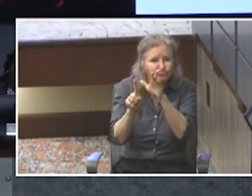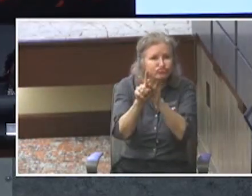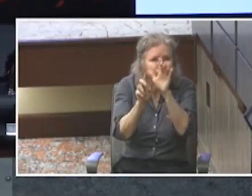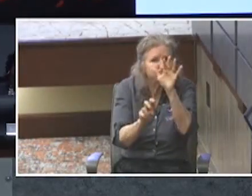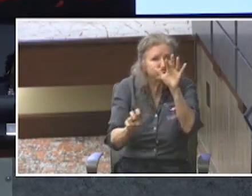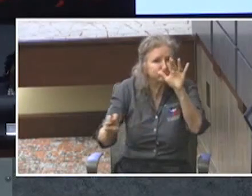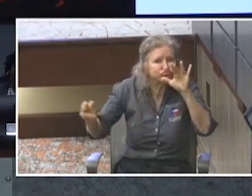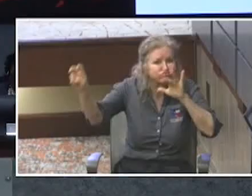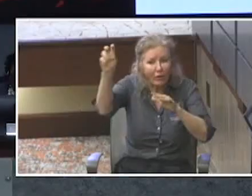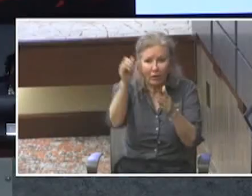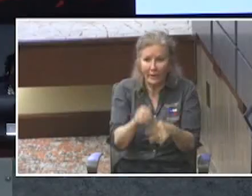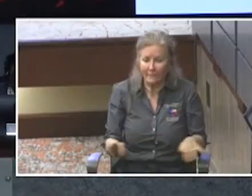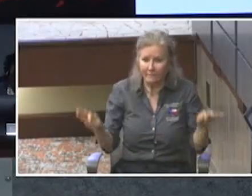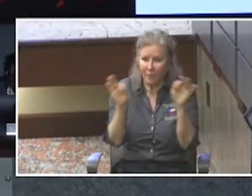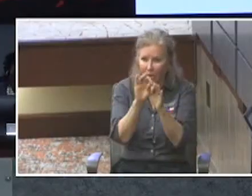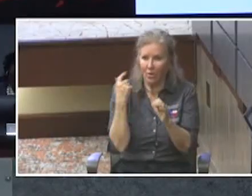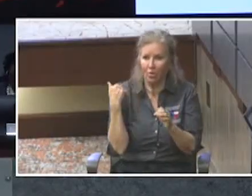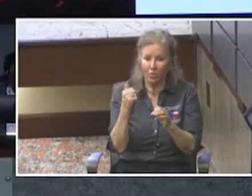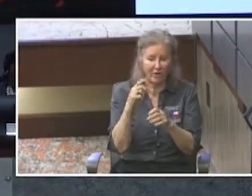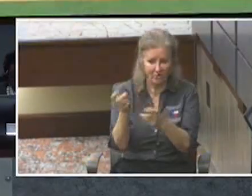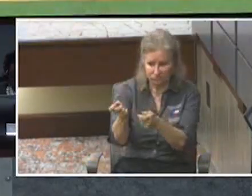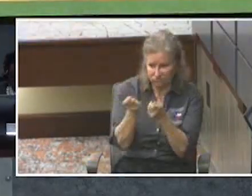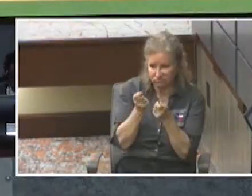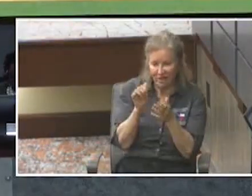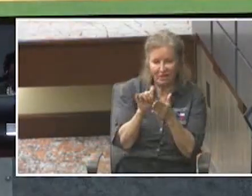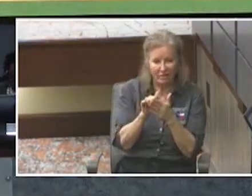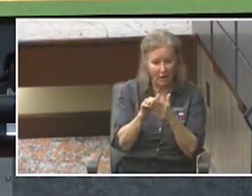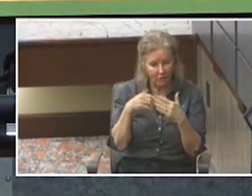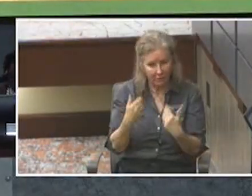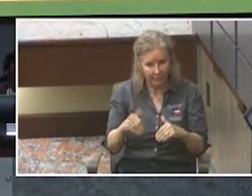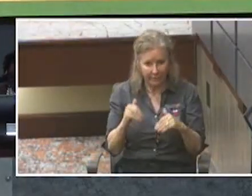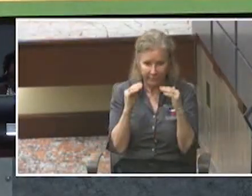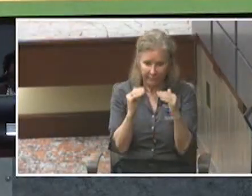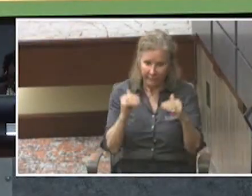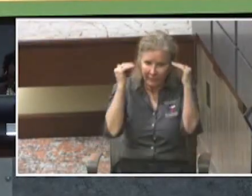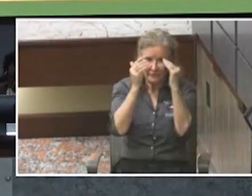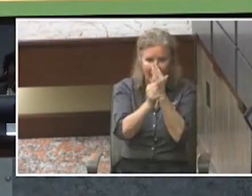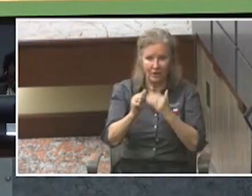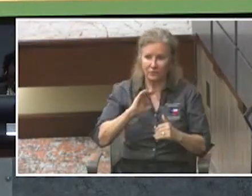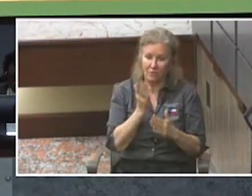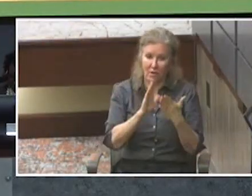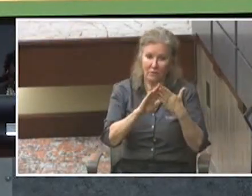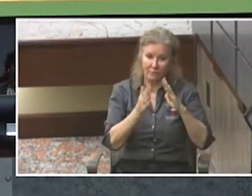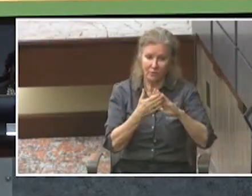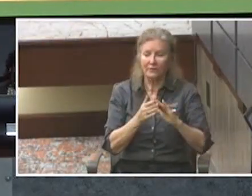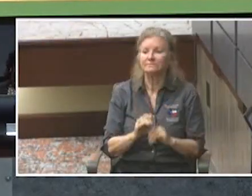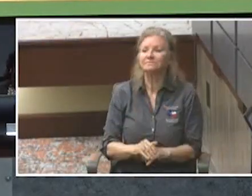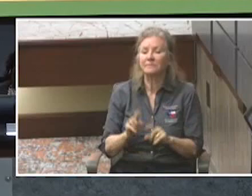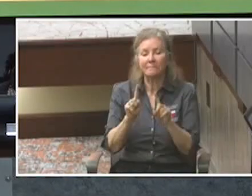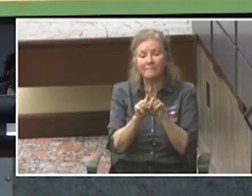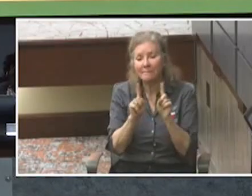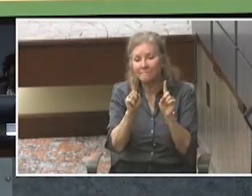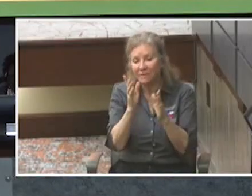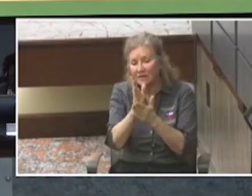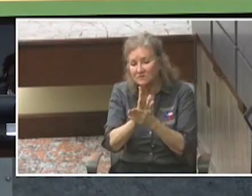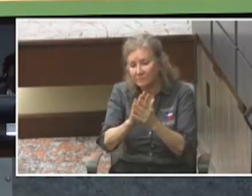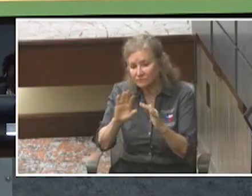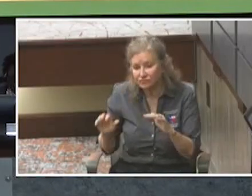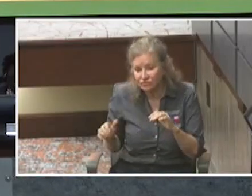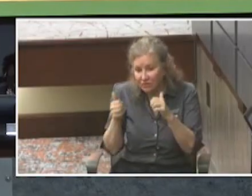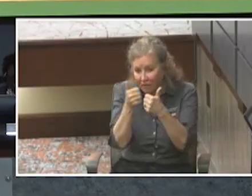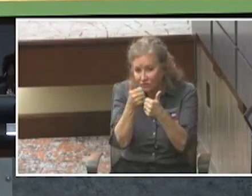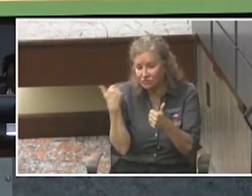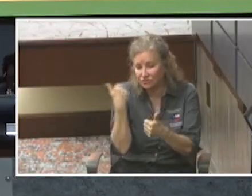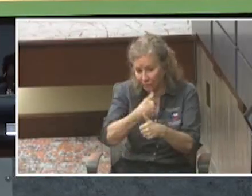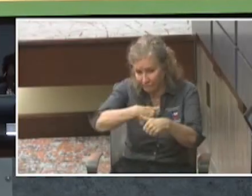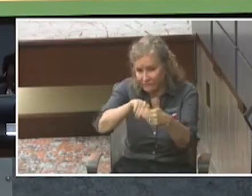getting that caliber of talent into our community. In terms of some challenges that we're facing with